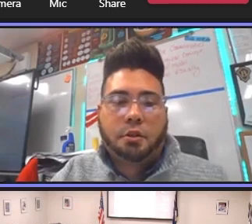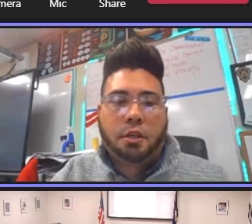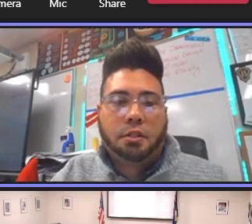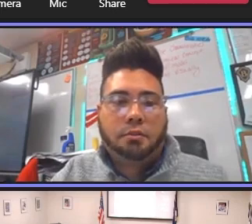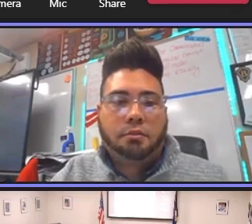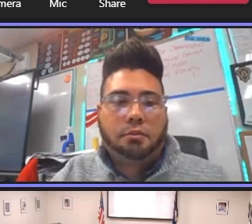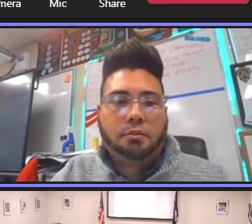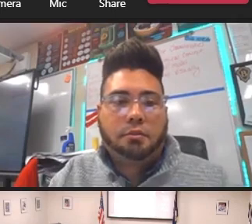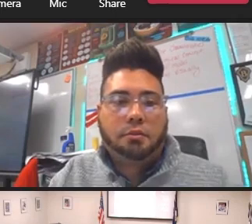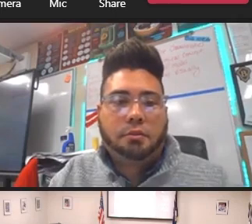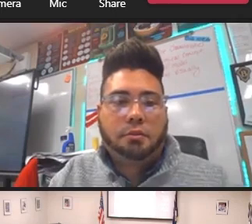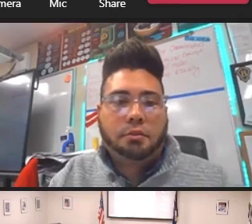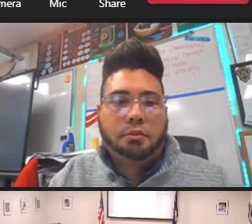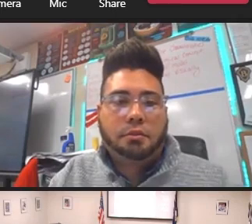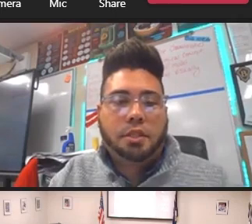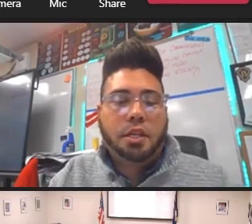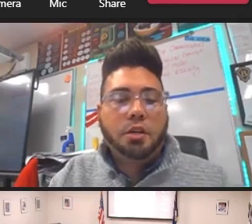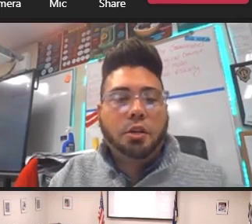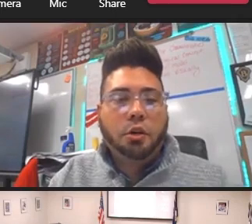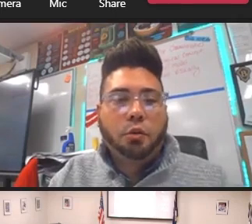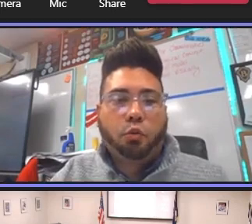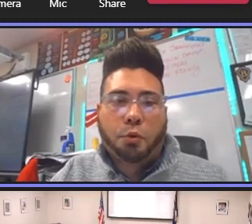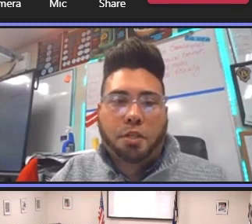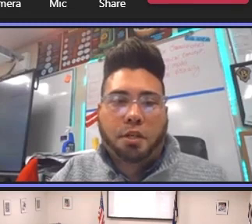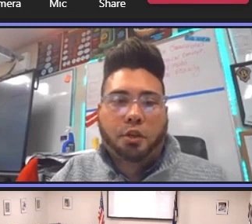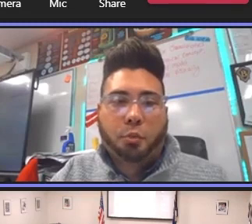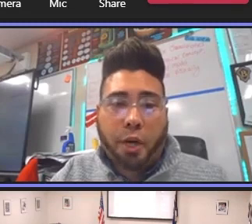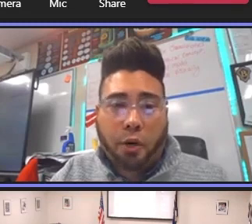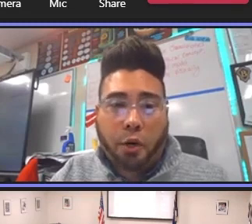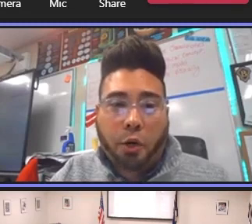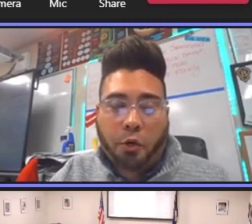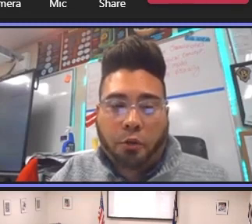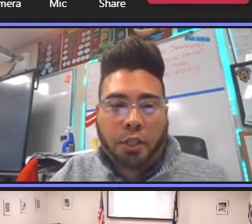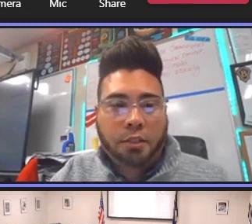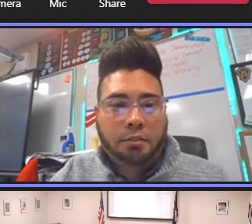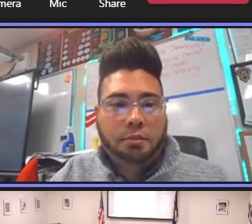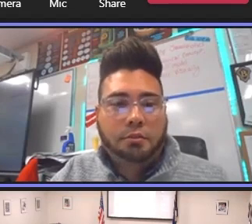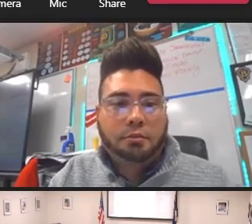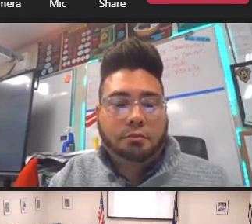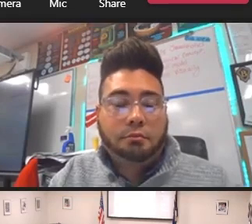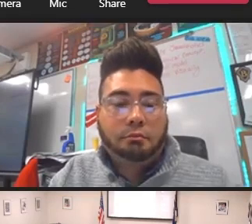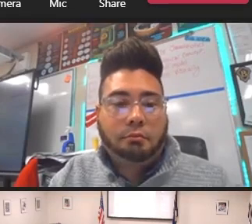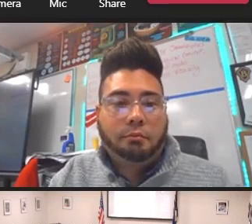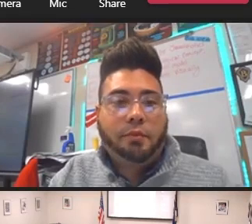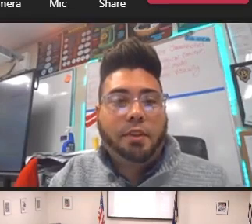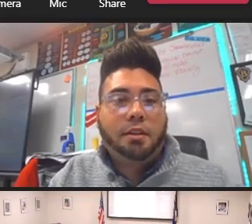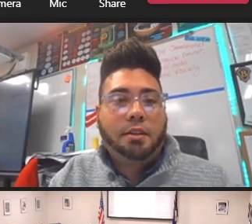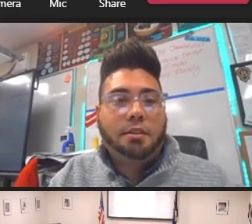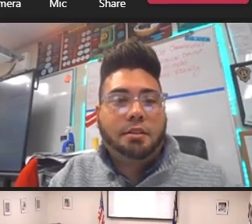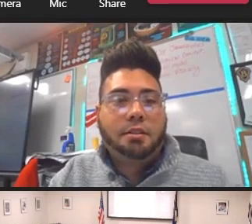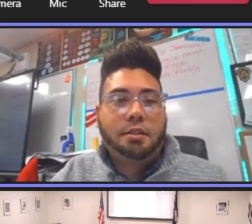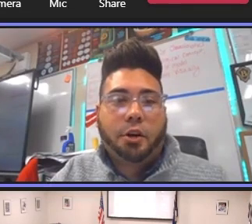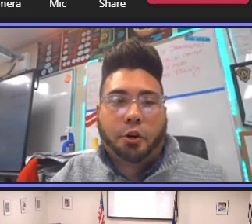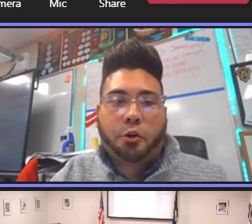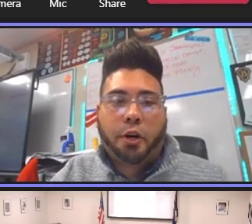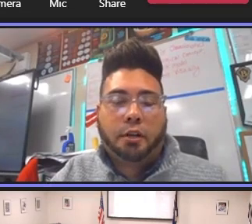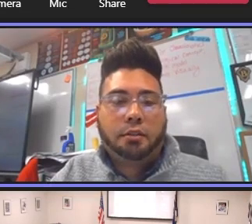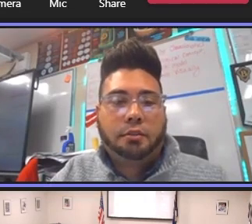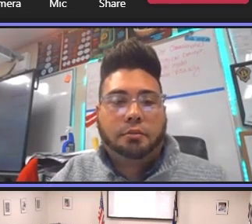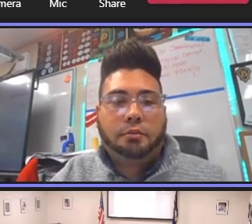Susan Sintra. I'm here. Rosa Cubero Hurley. Present.